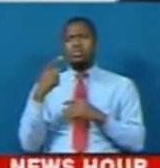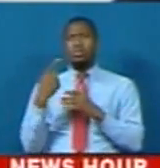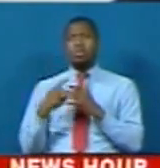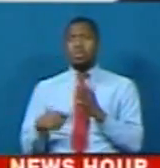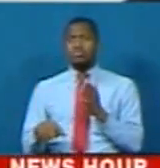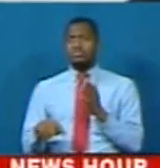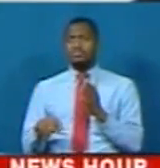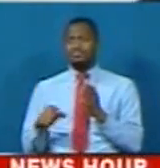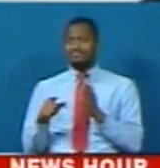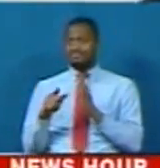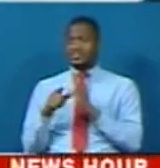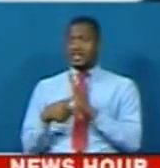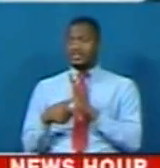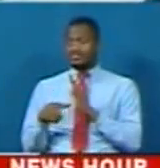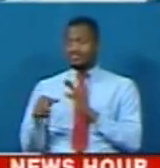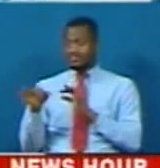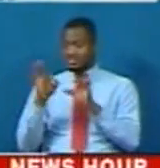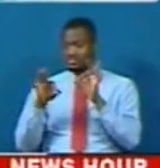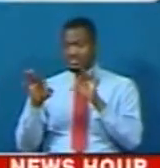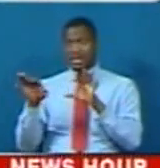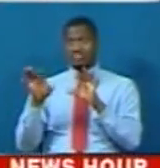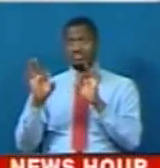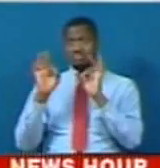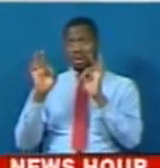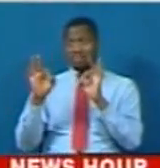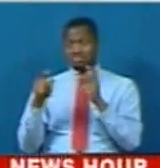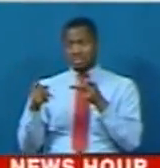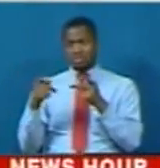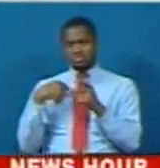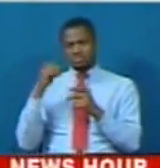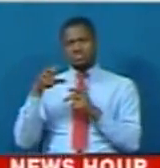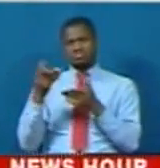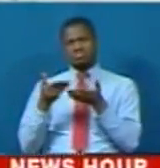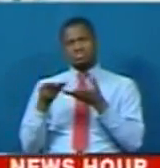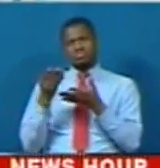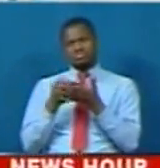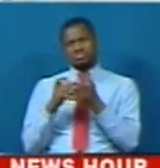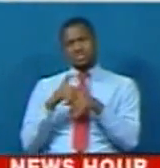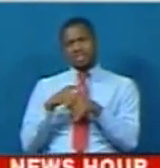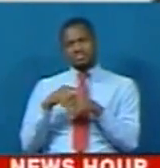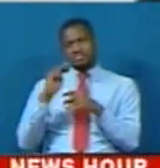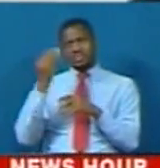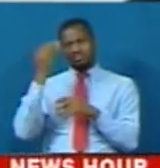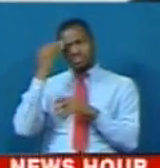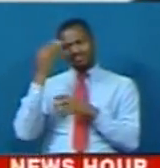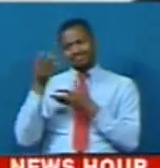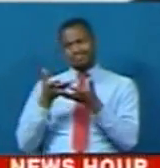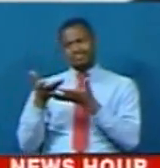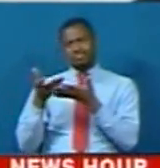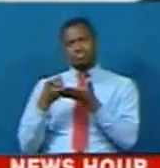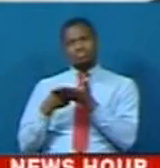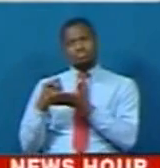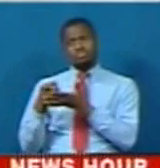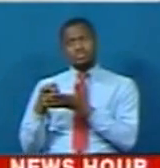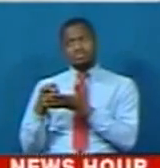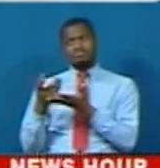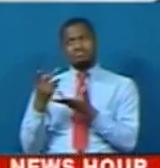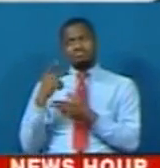want. And once the feasibility is conducted, we will spend time with the ministry and